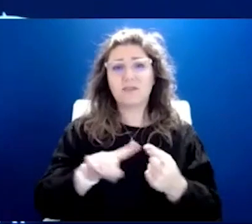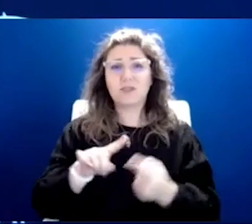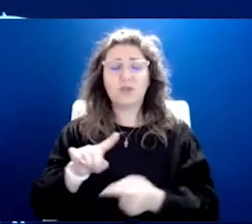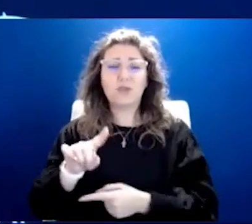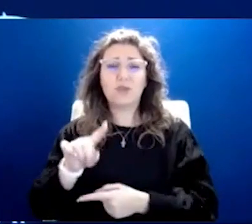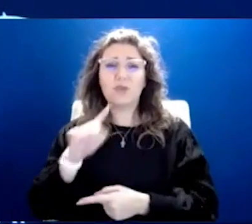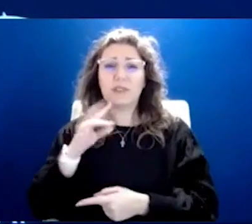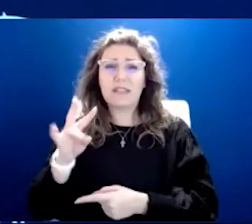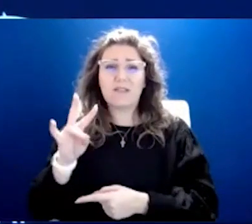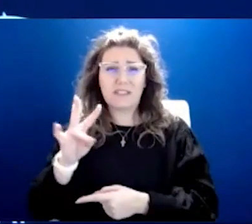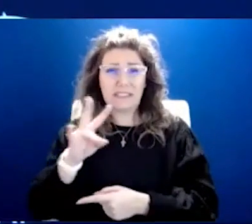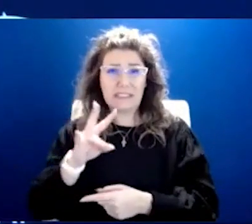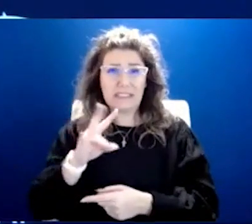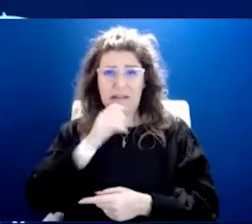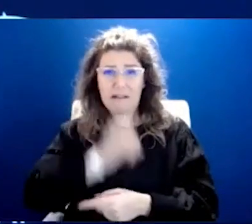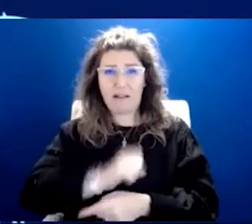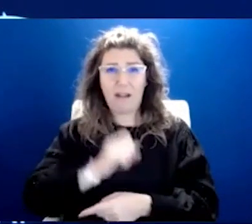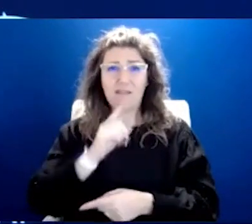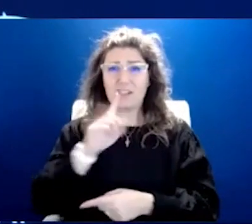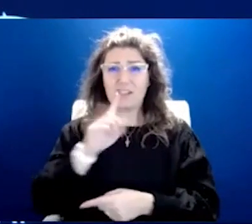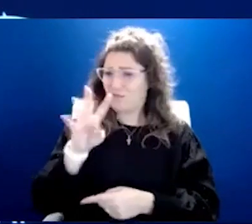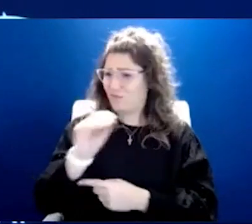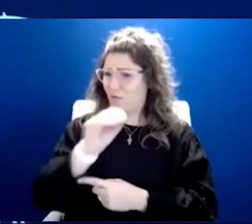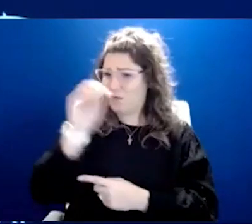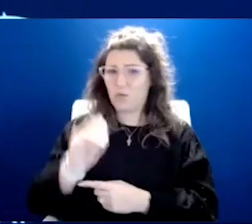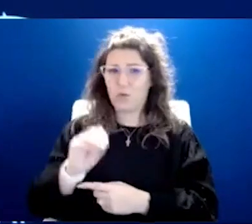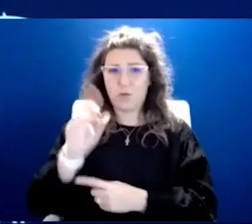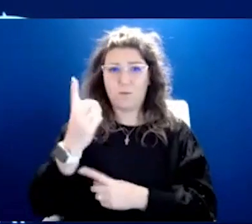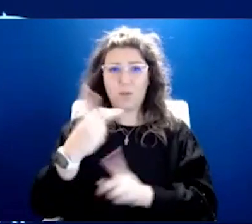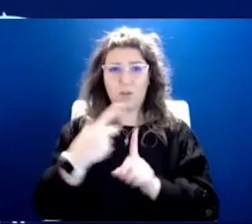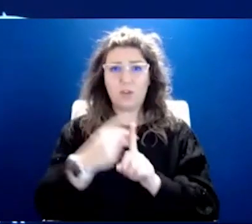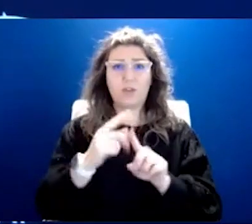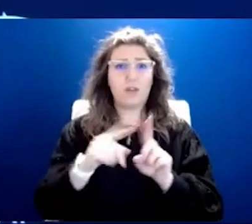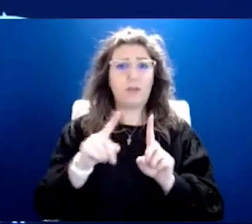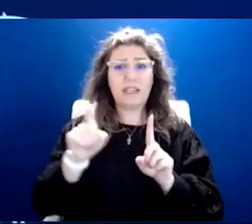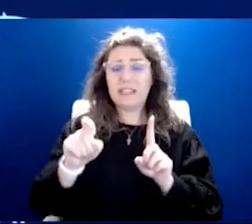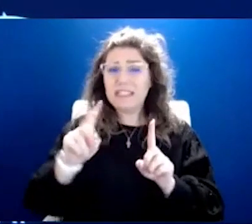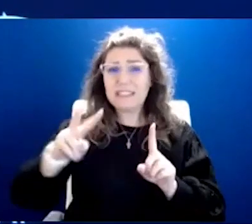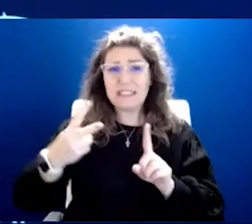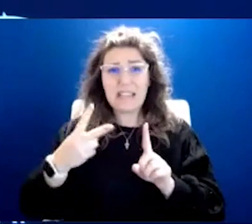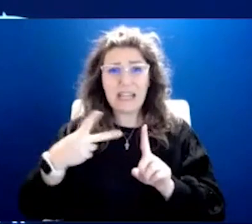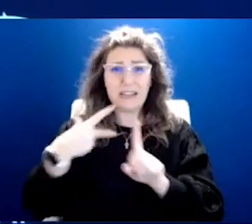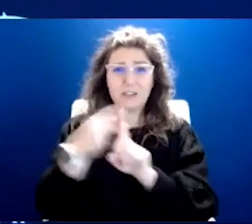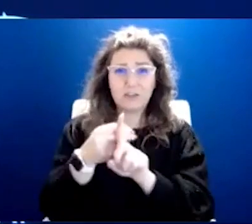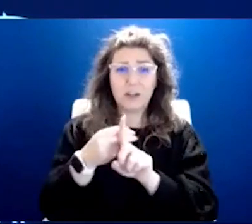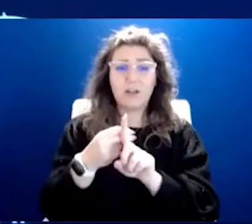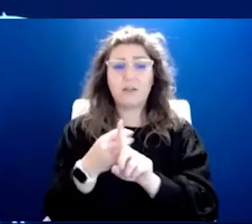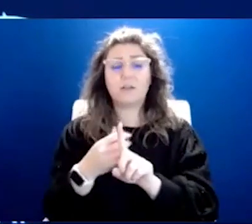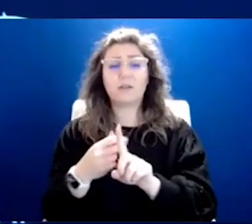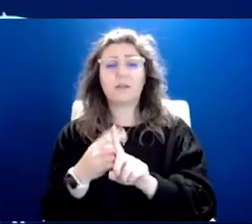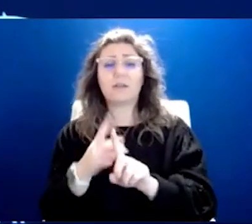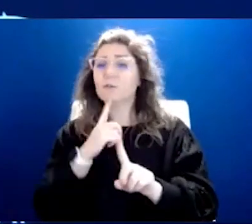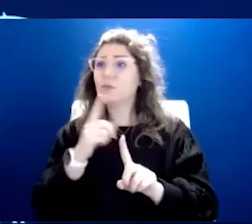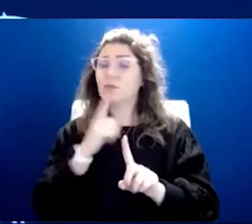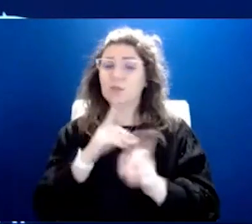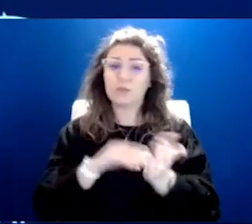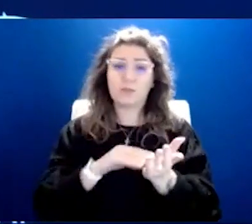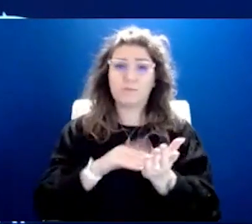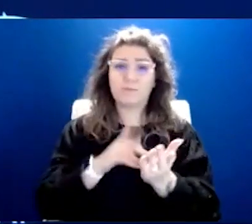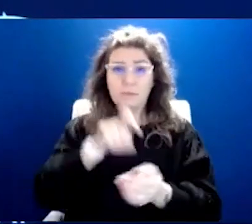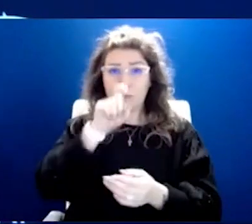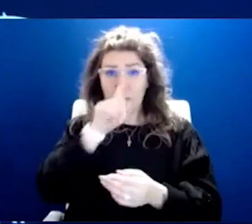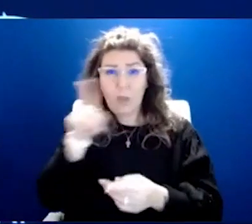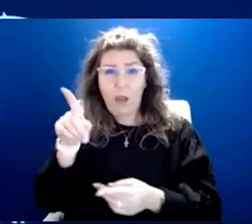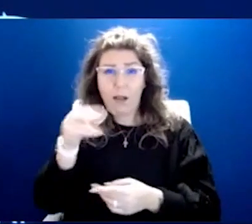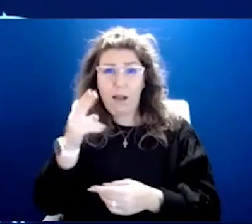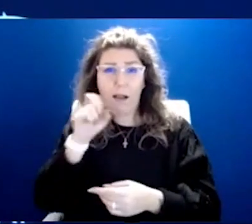think we have 40% of those with a first shot, but we've got to get second shots. And we know I'm sure Dr. Hawkinson's talked about it before. We've got to get